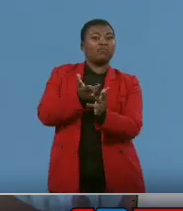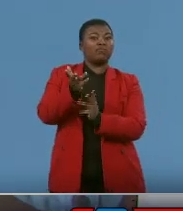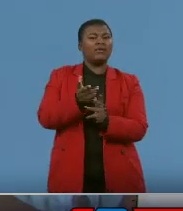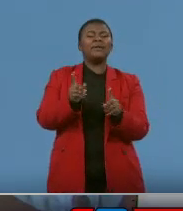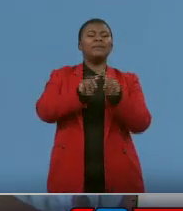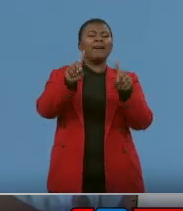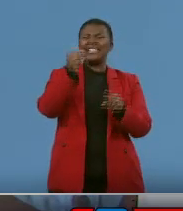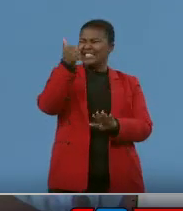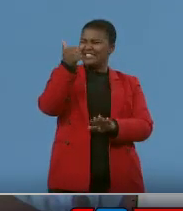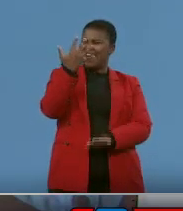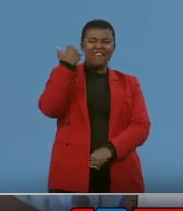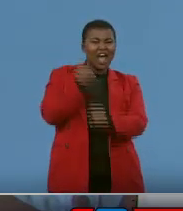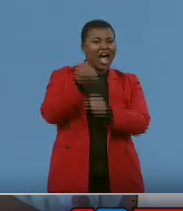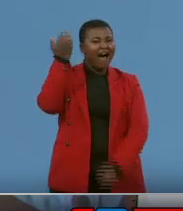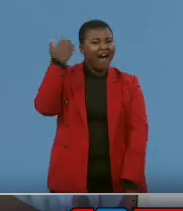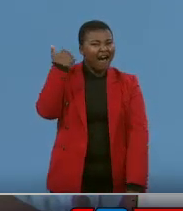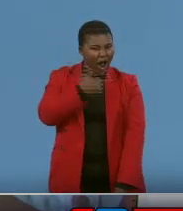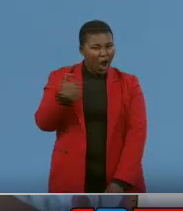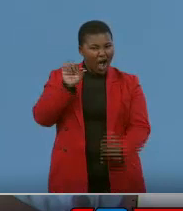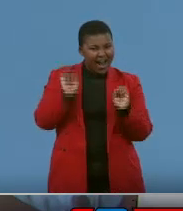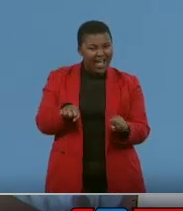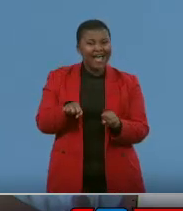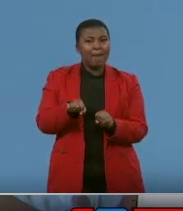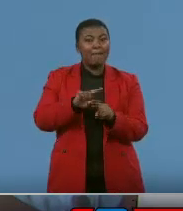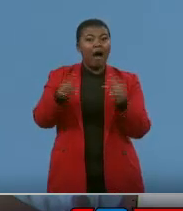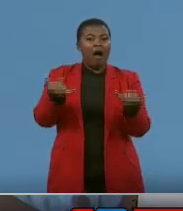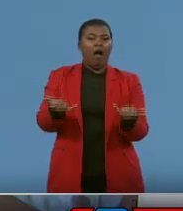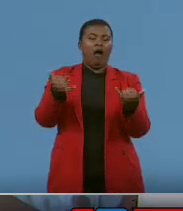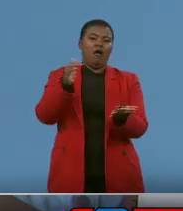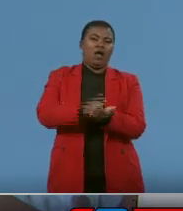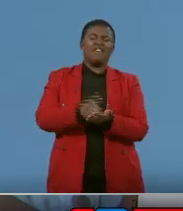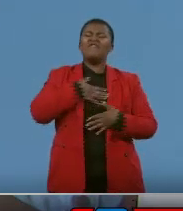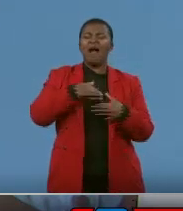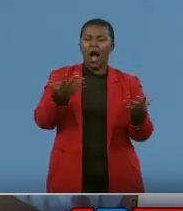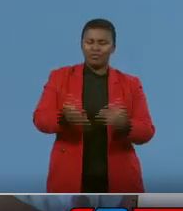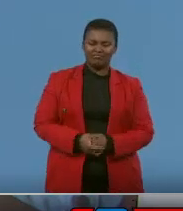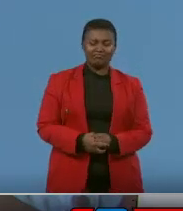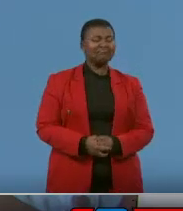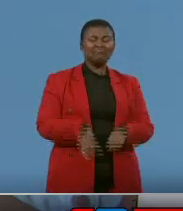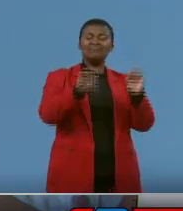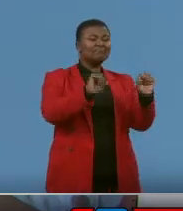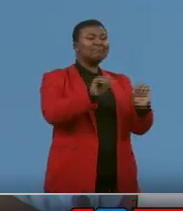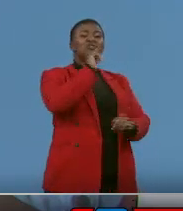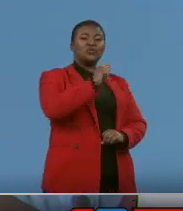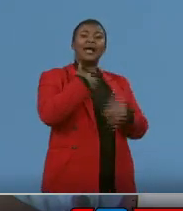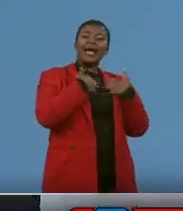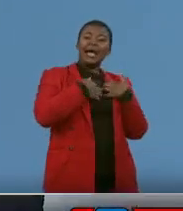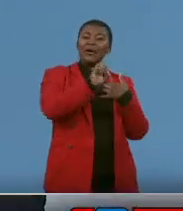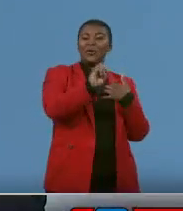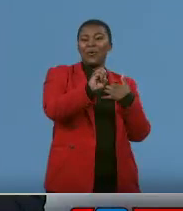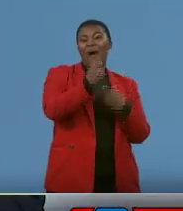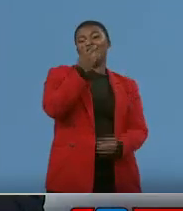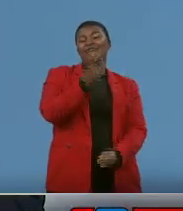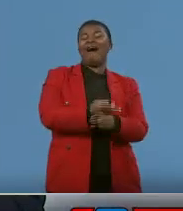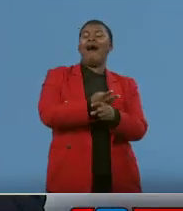say probably 5-6 years ago, yes, maybe longer, and here we are. How are you feeling? I'm excited. I'm excited that we